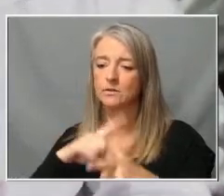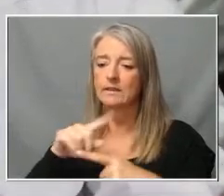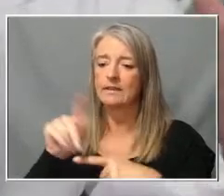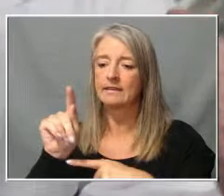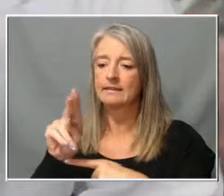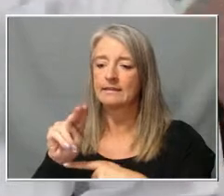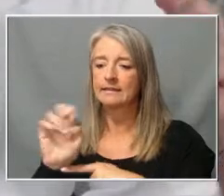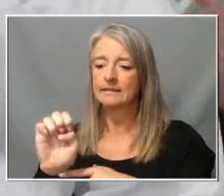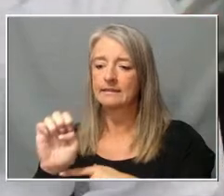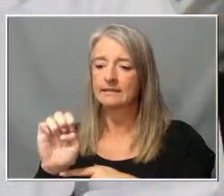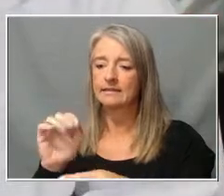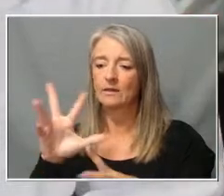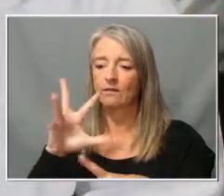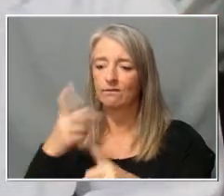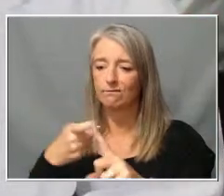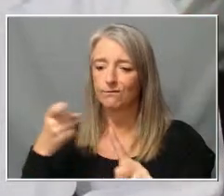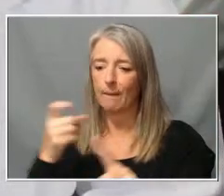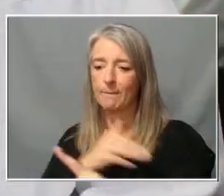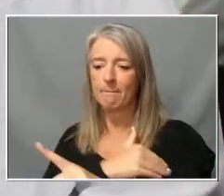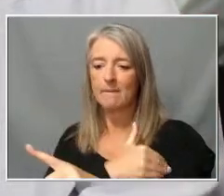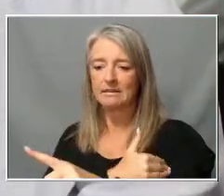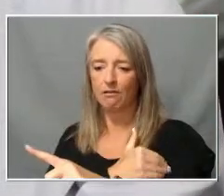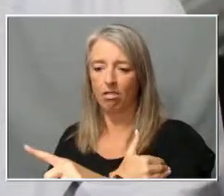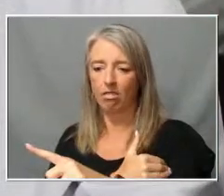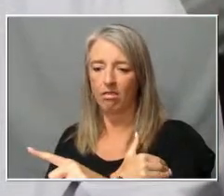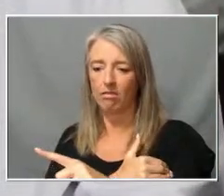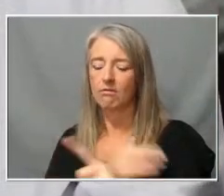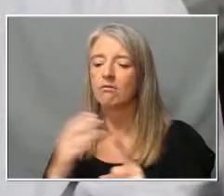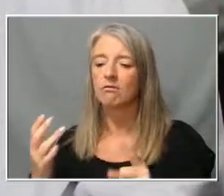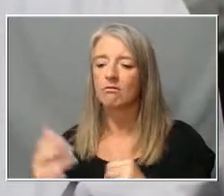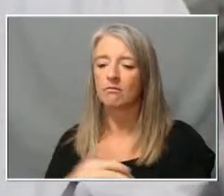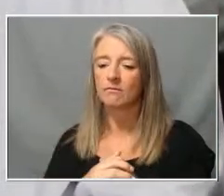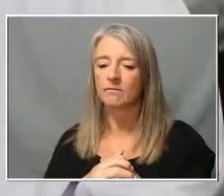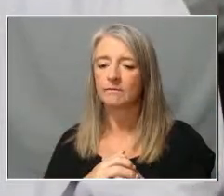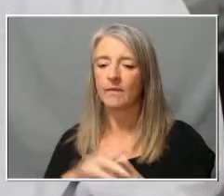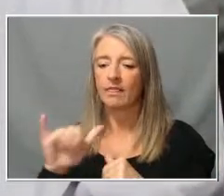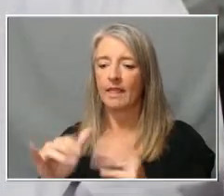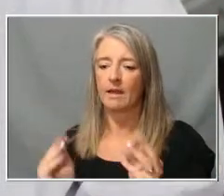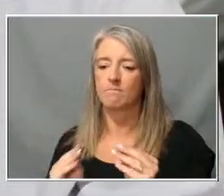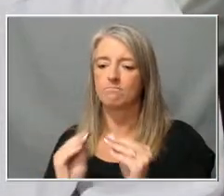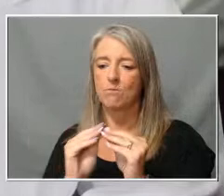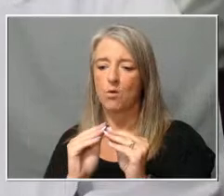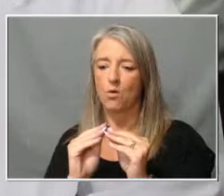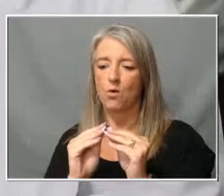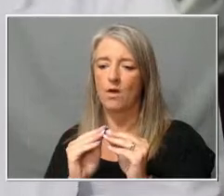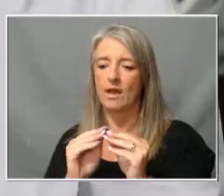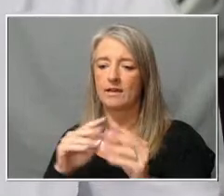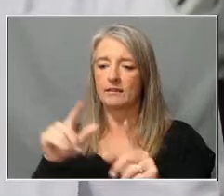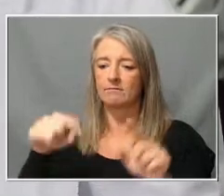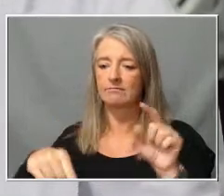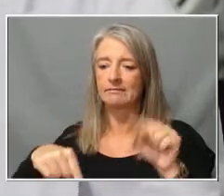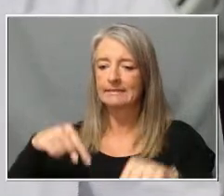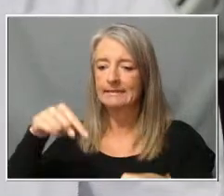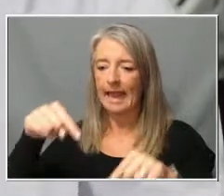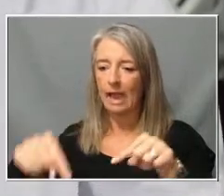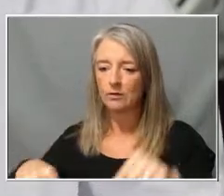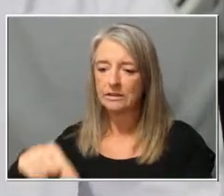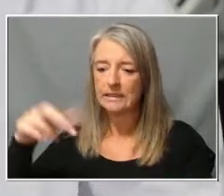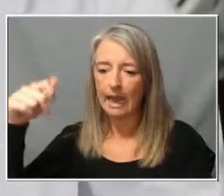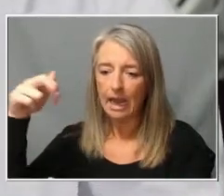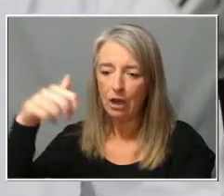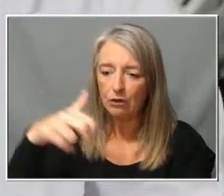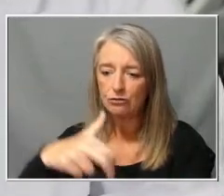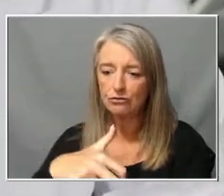your muscles. From your muscles, thank you. And so this does more of that. So I can go downstairs, leg over leg. I can